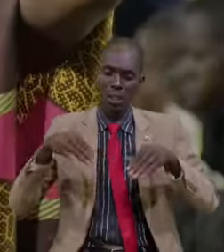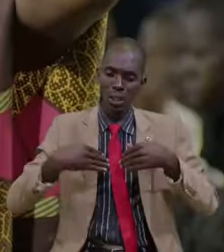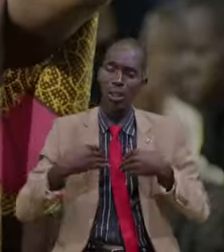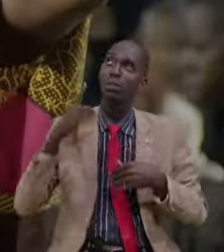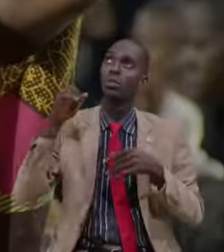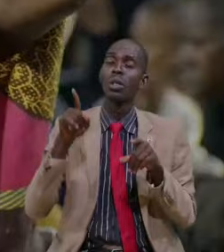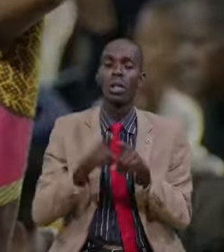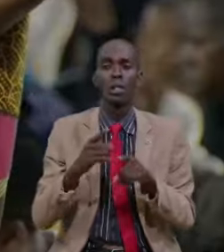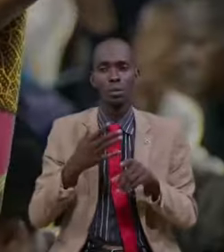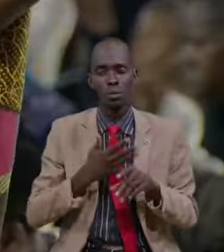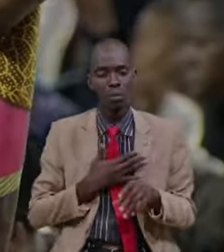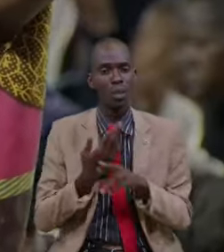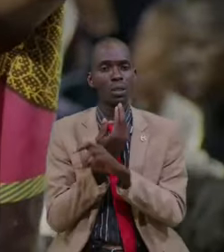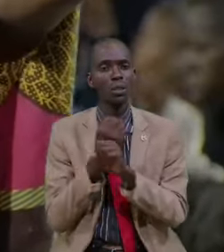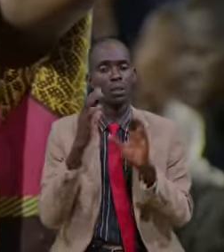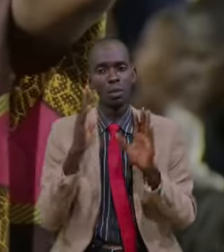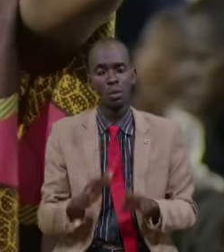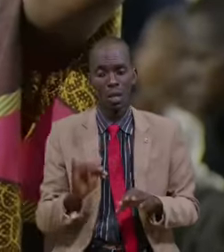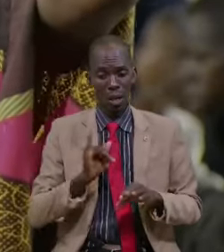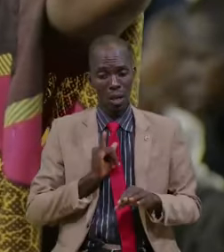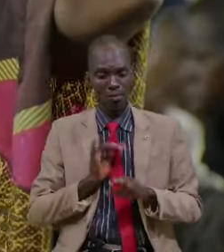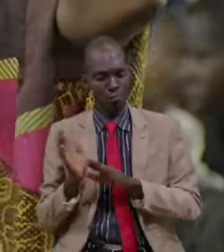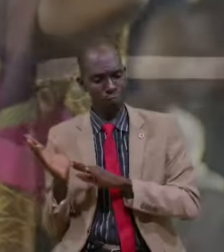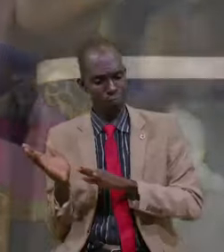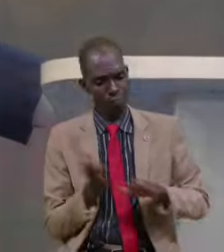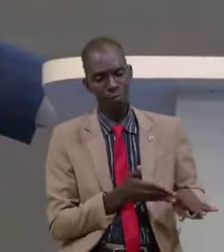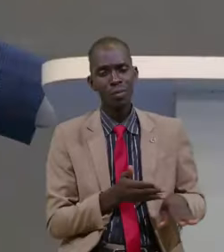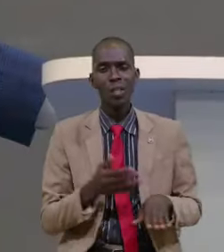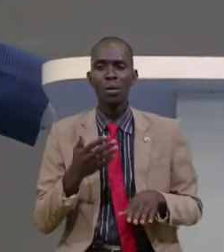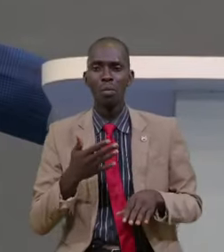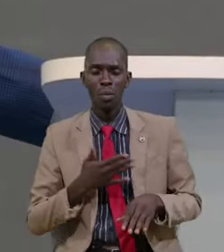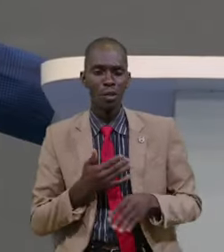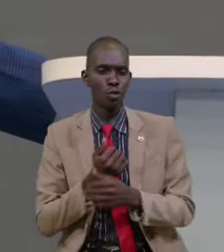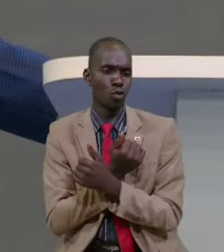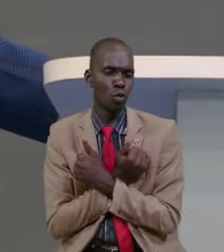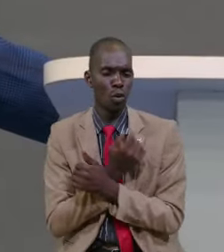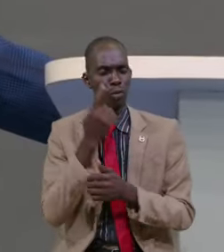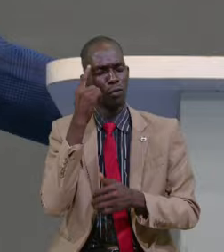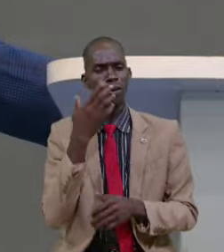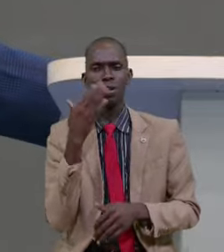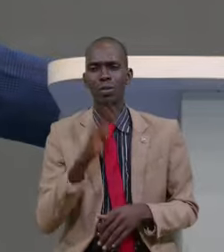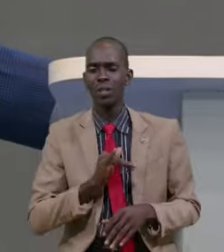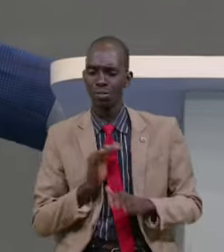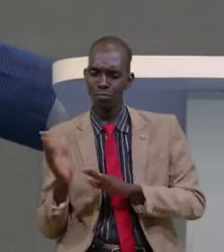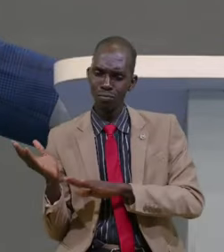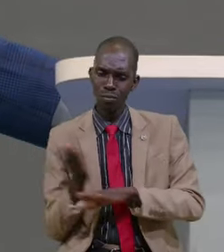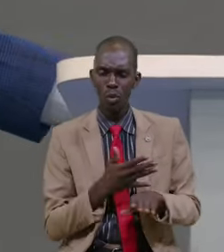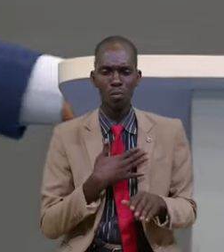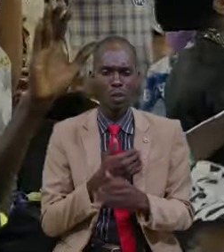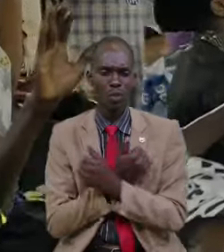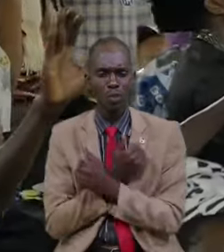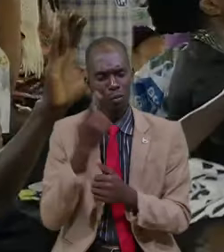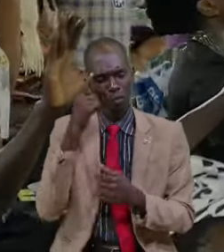away from the love of evil, the love of sin. I turn